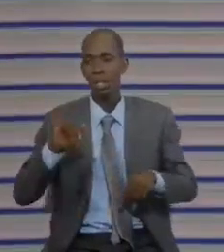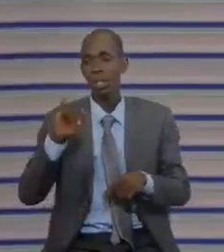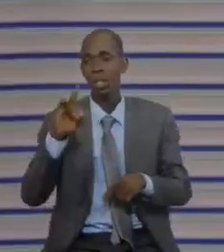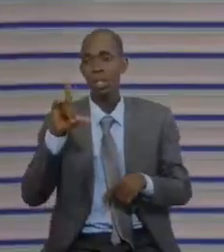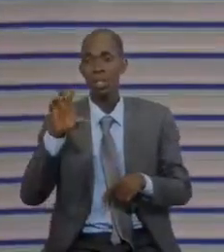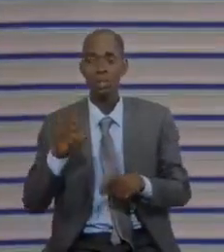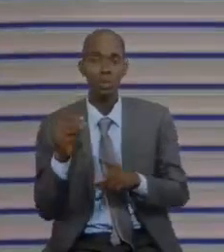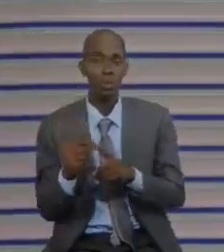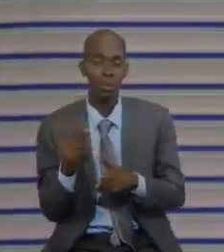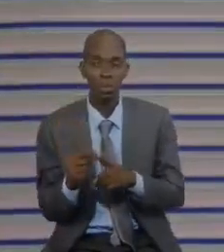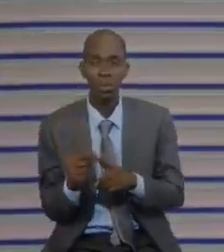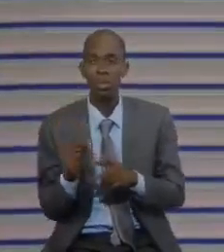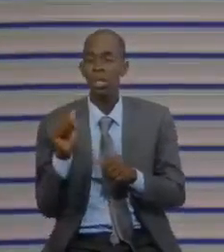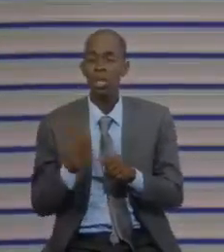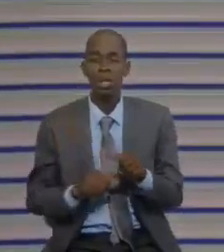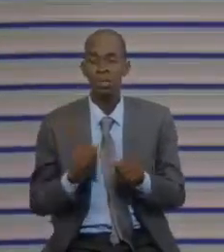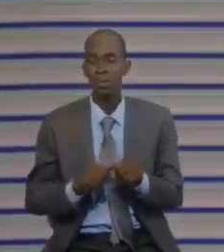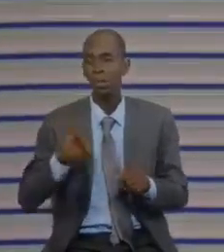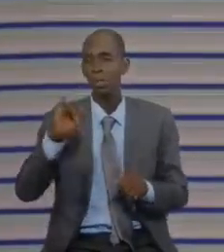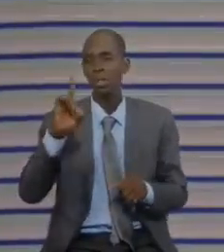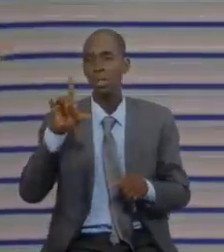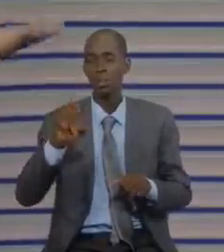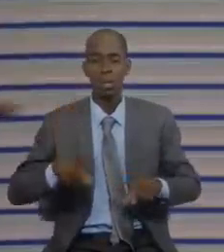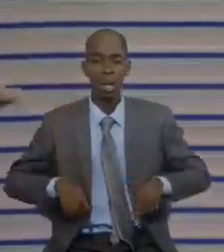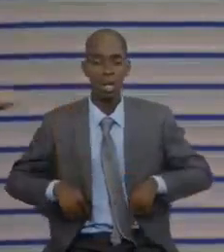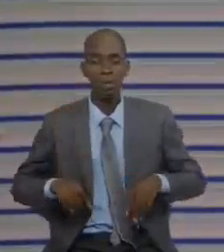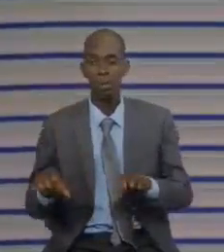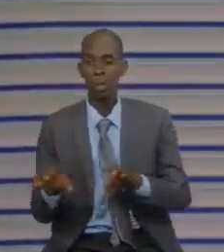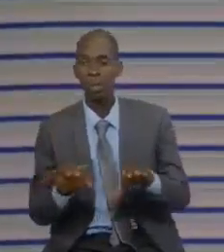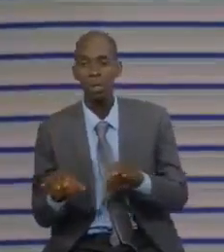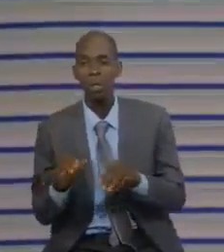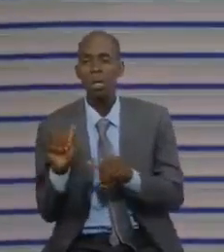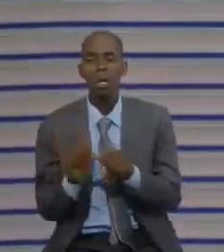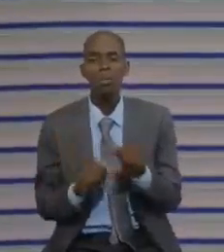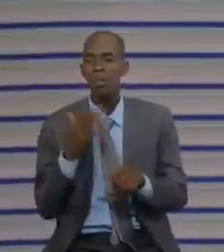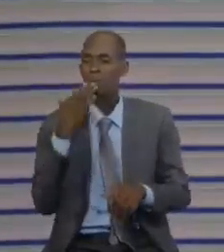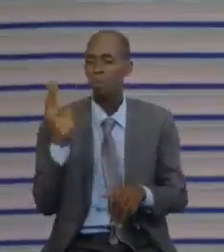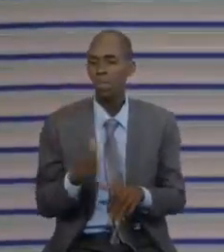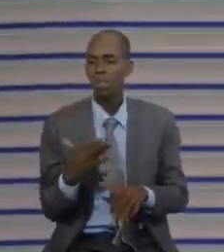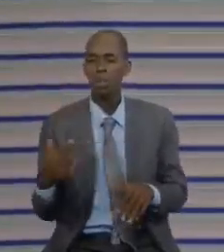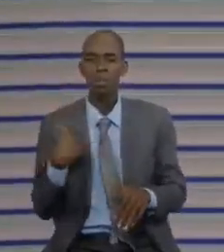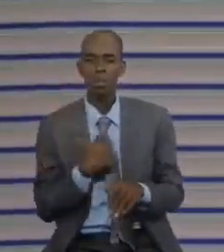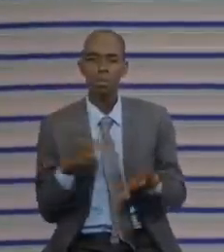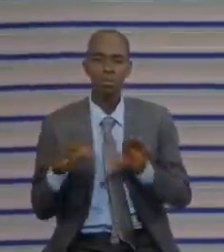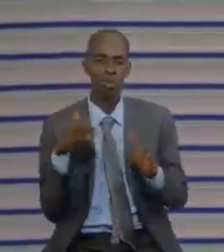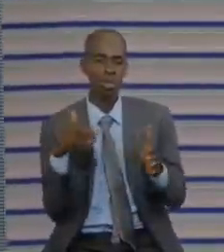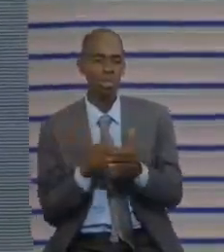every idle action, every evil we do against our neighbor.